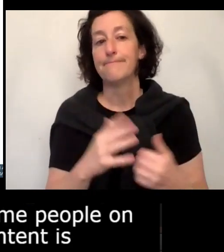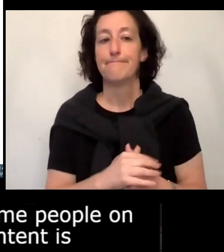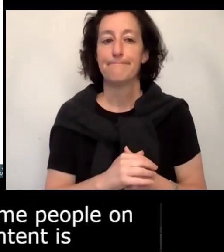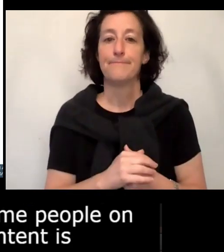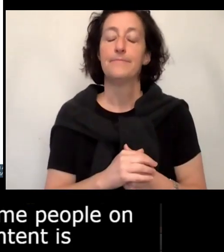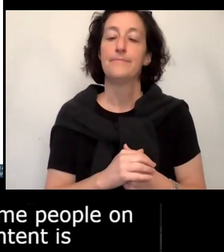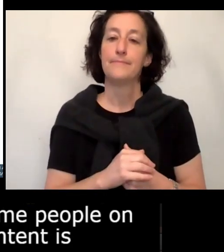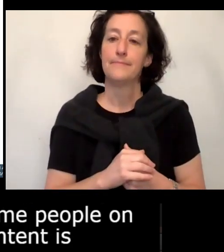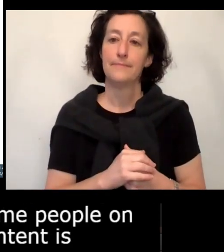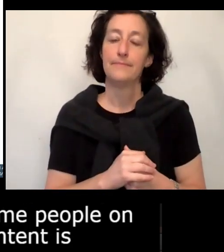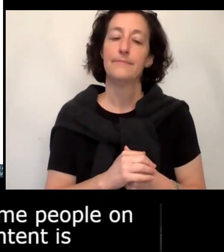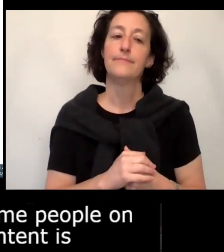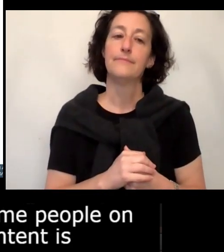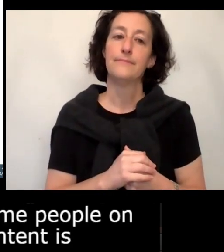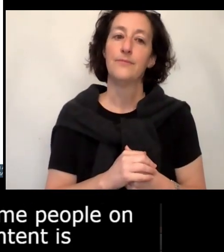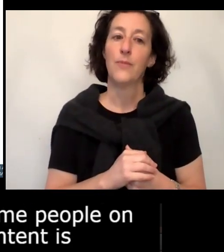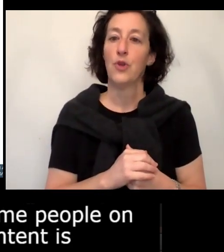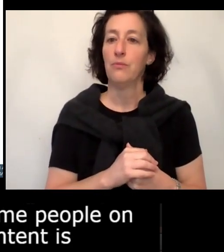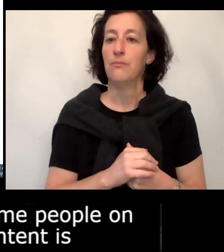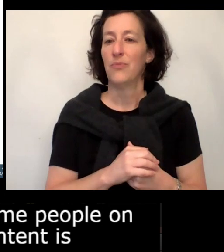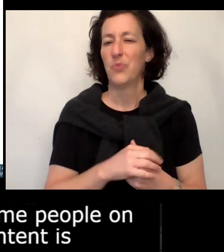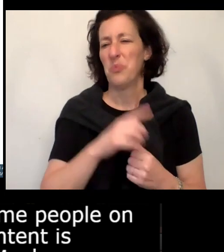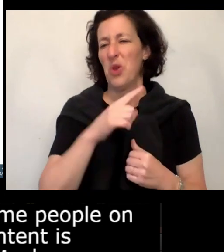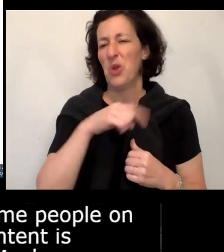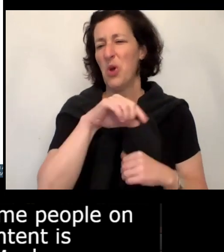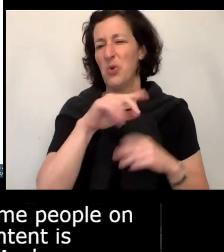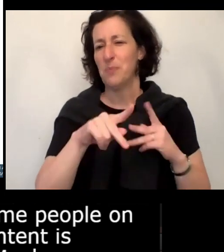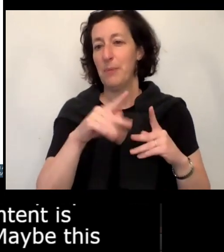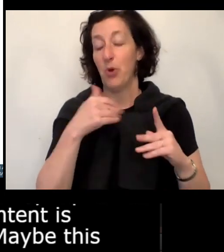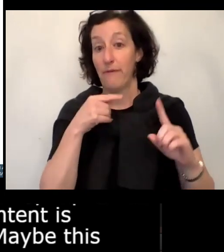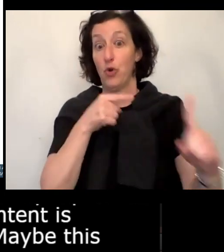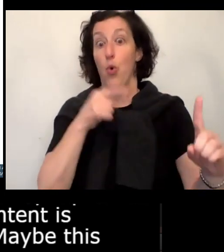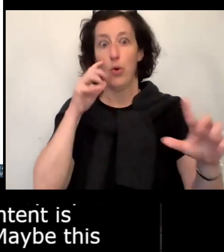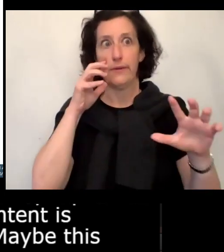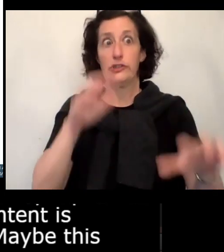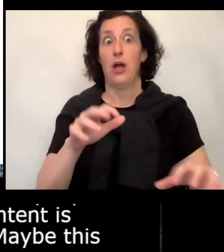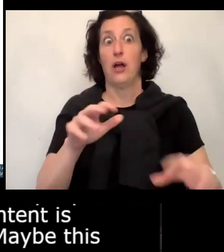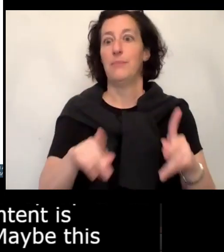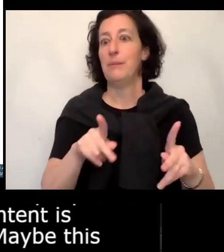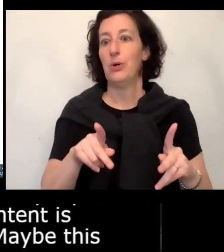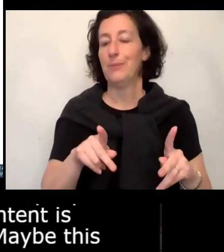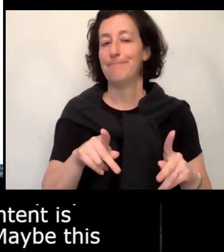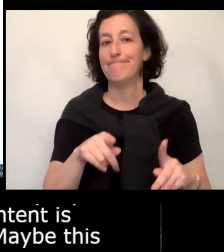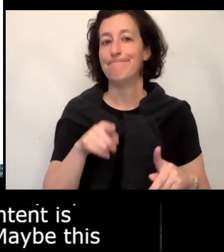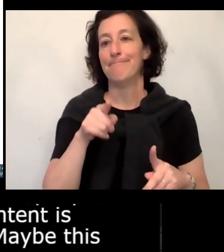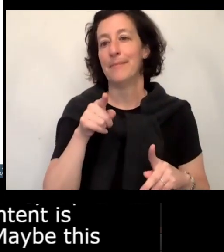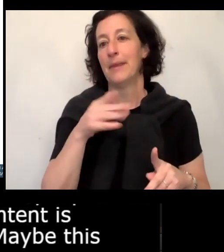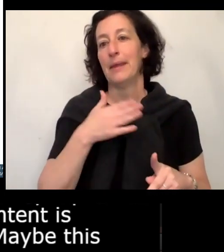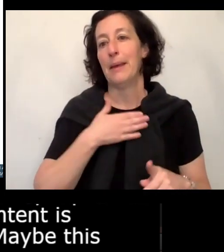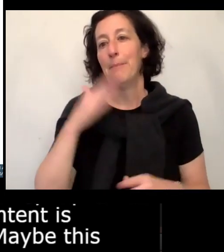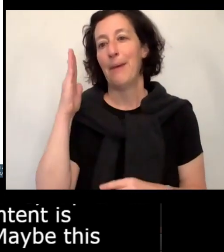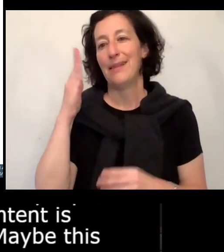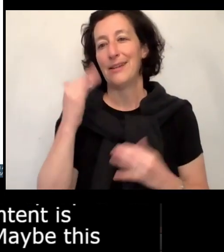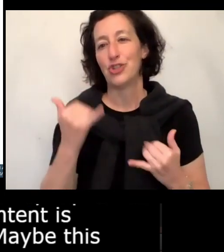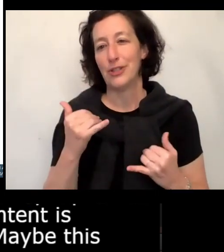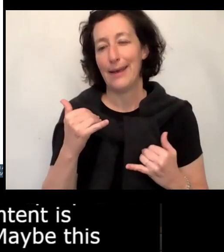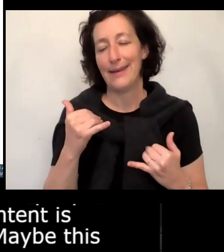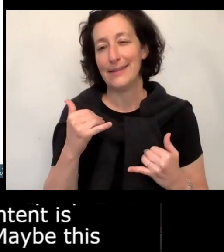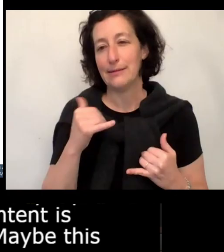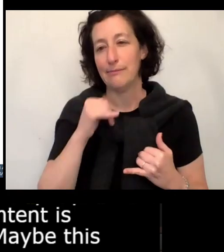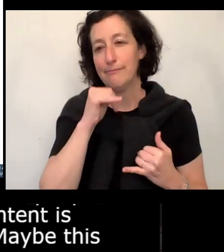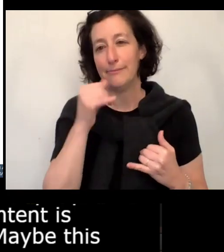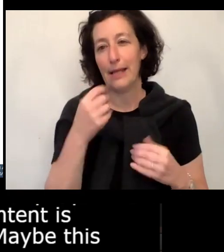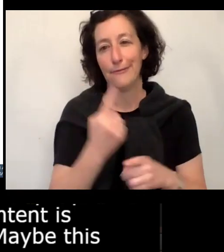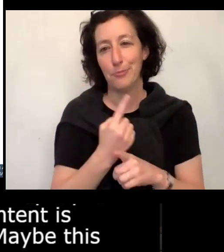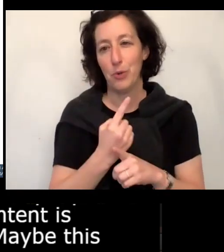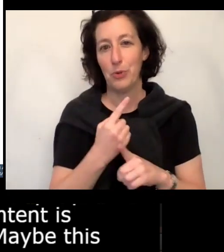this won't reach them in that regard, but maybe at least they'll learn how to make